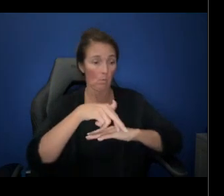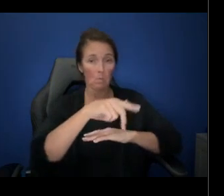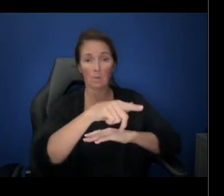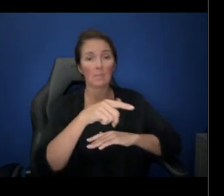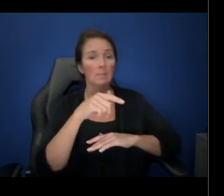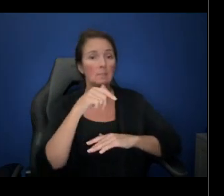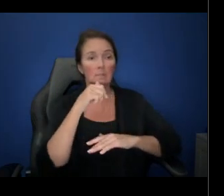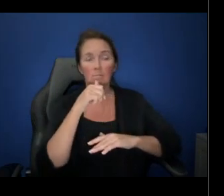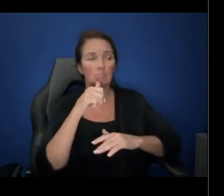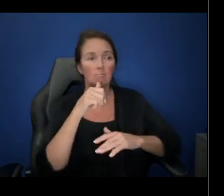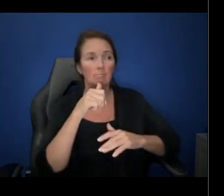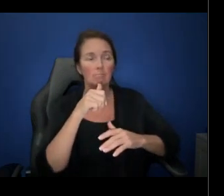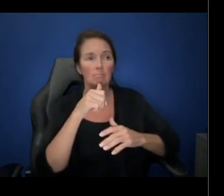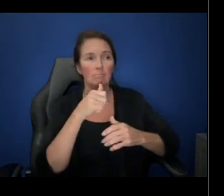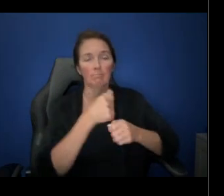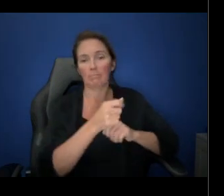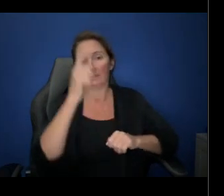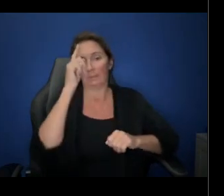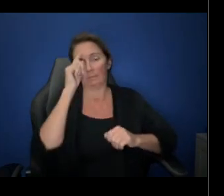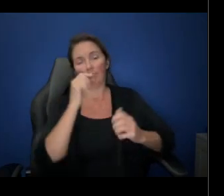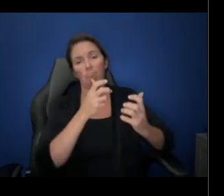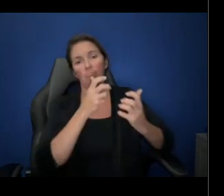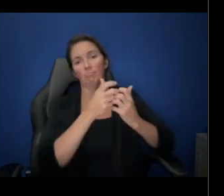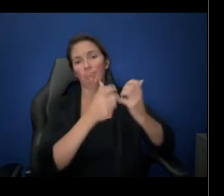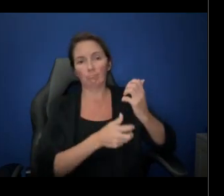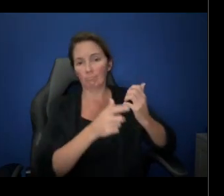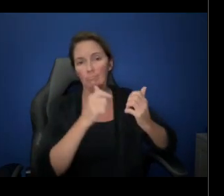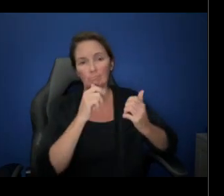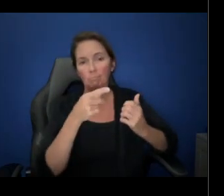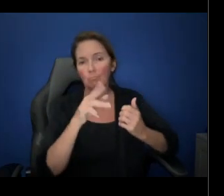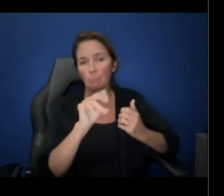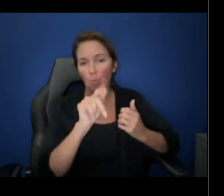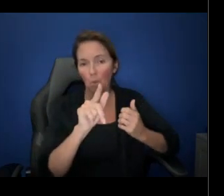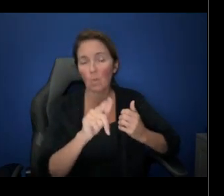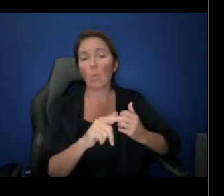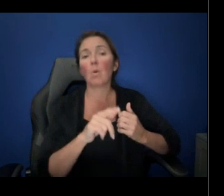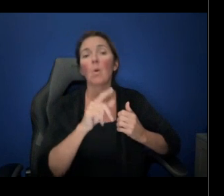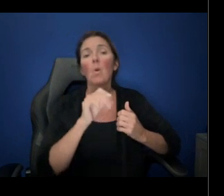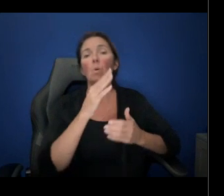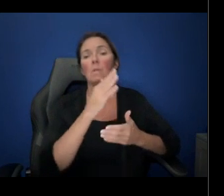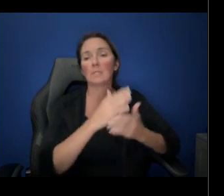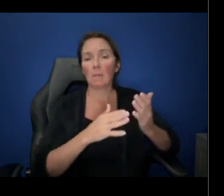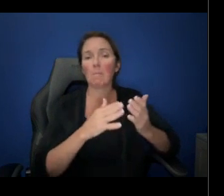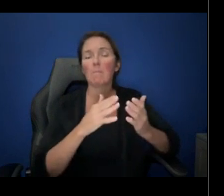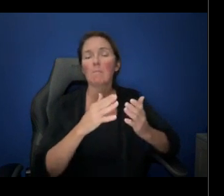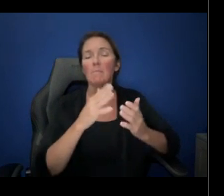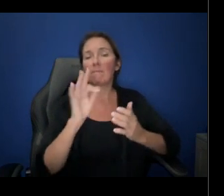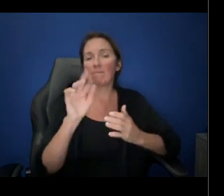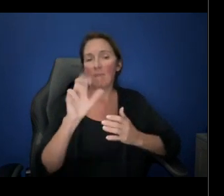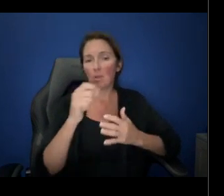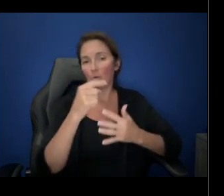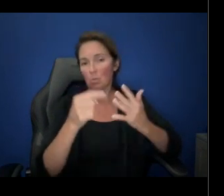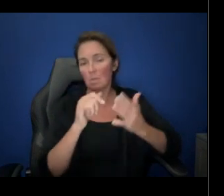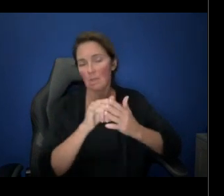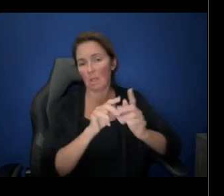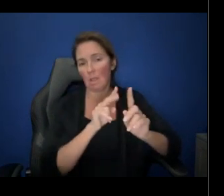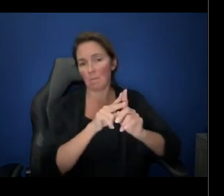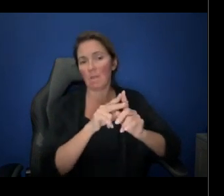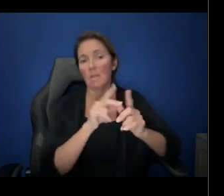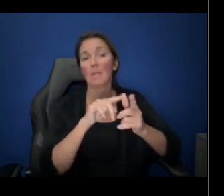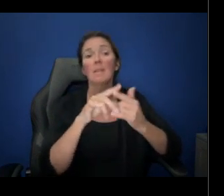is impractical is permissible only if certain factors apply. And that